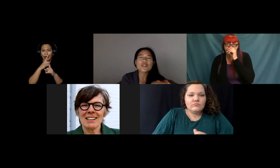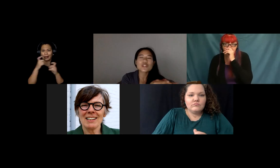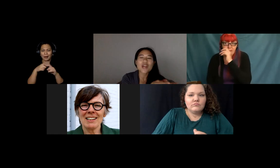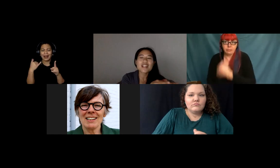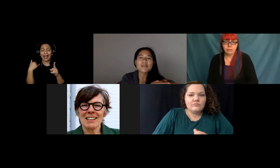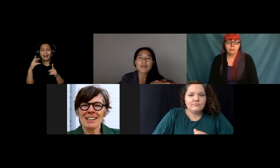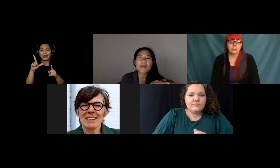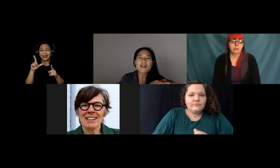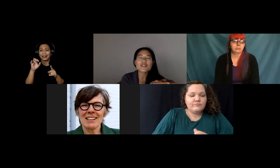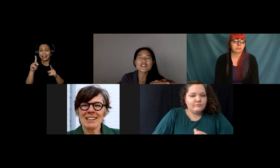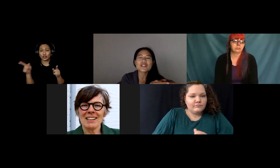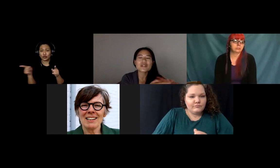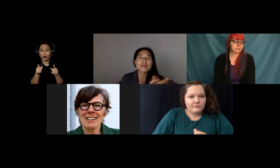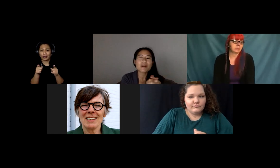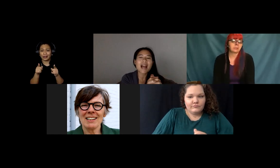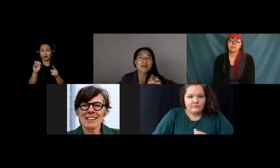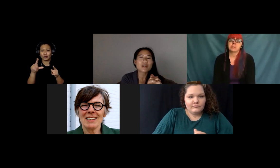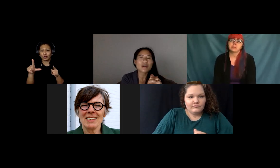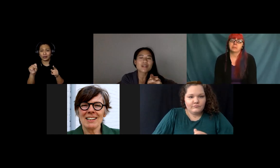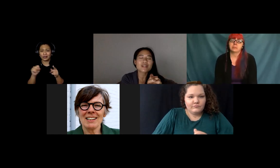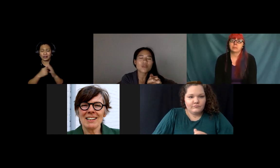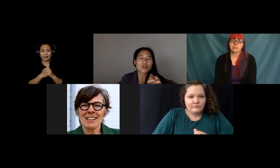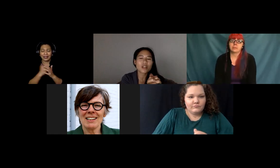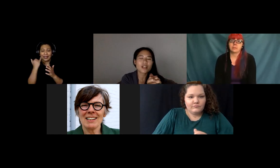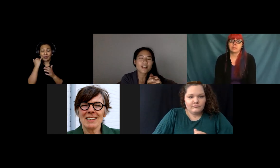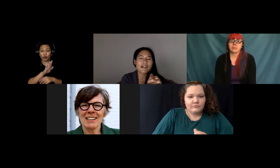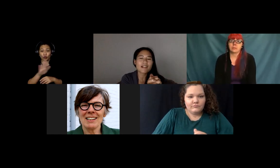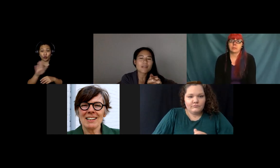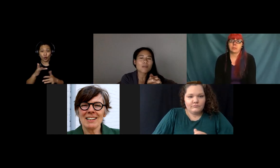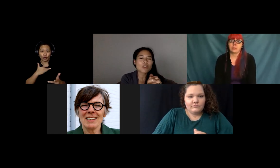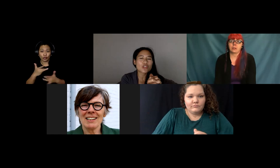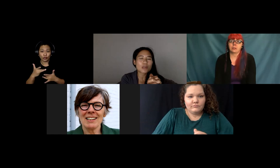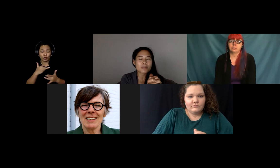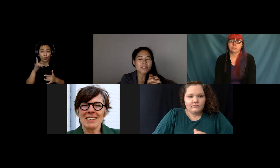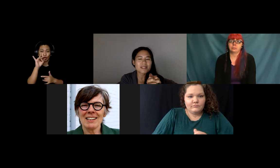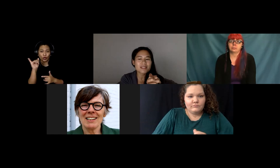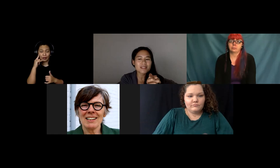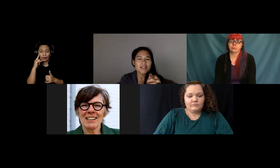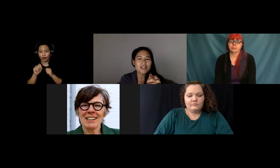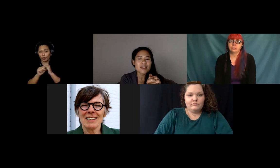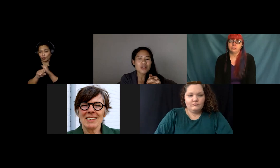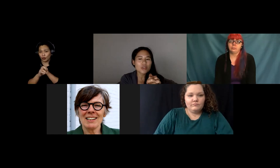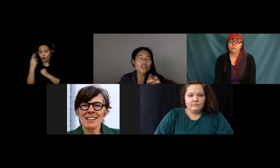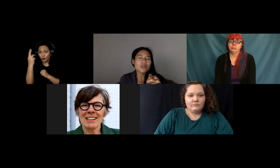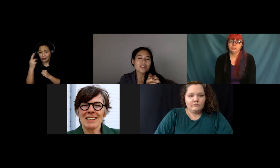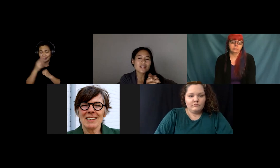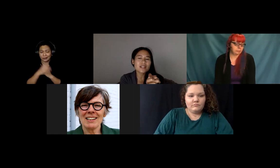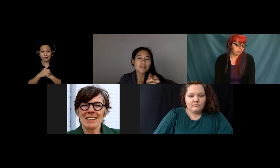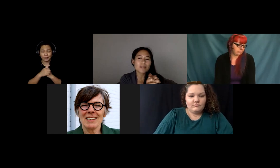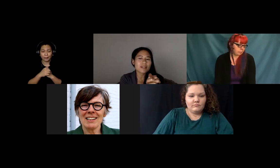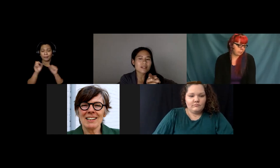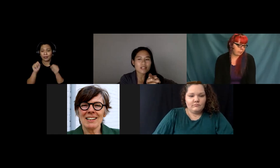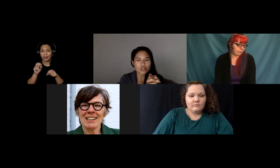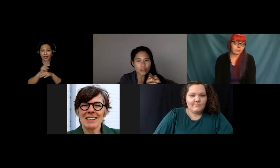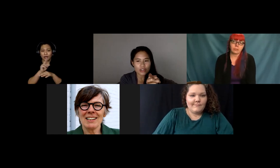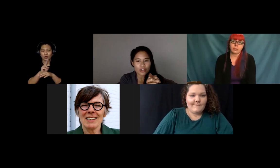Like if you're just concerned about how it looks for like promotional purposes, you can use like